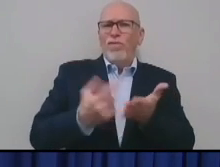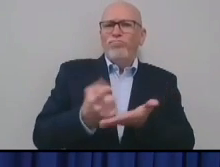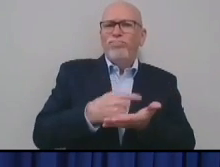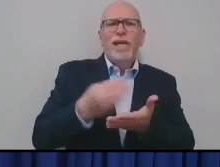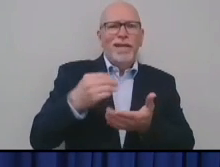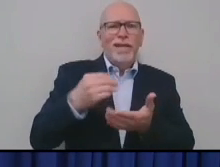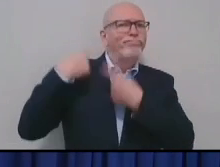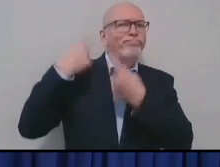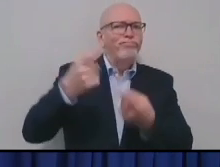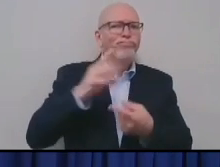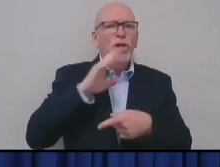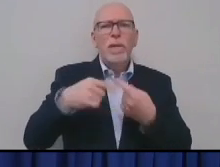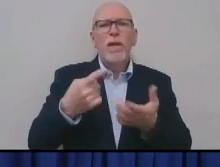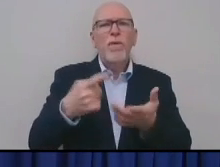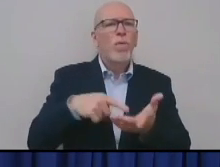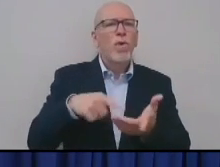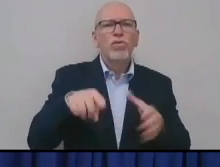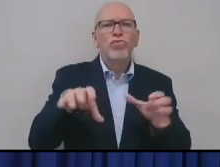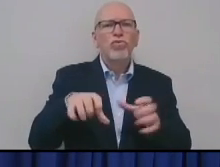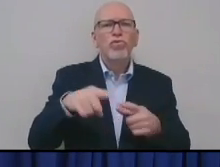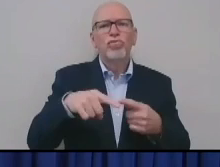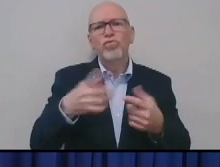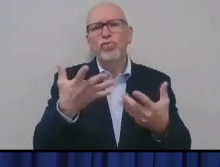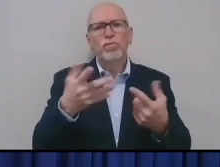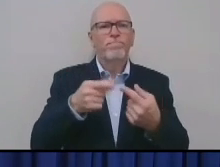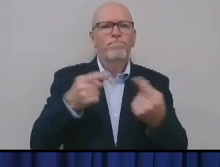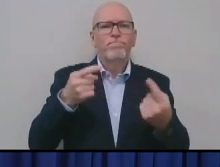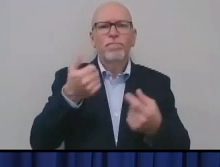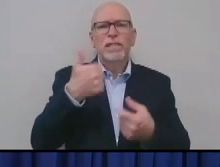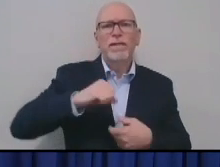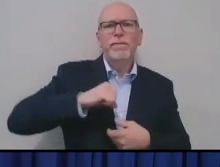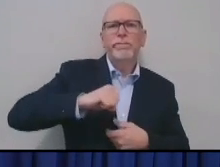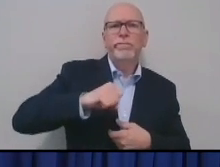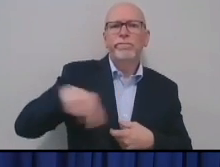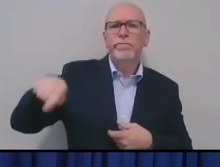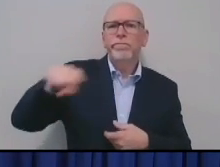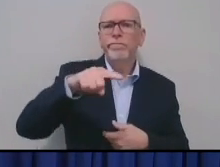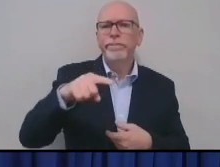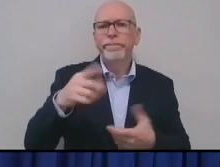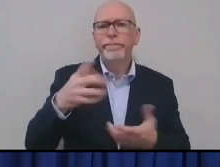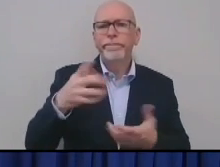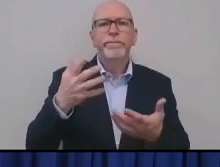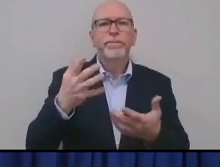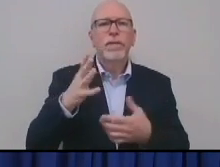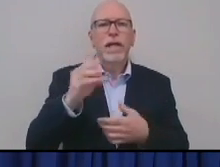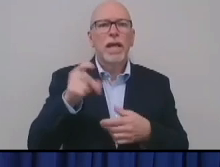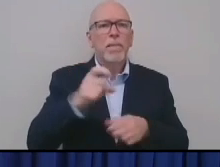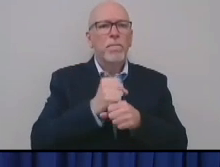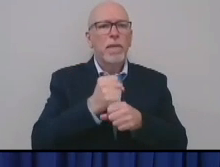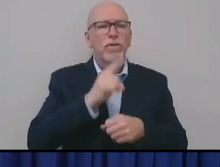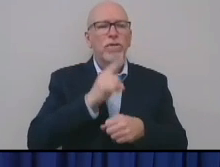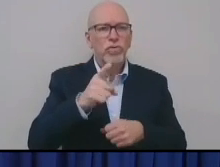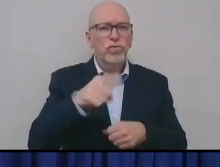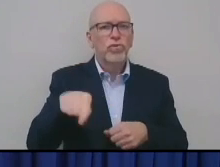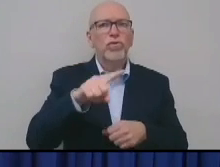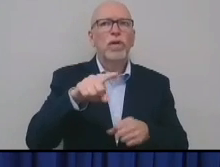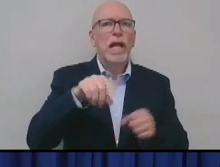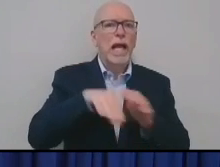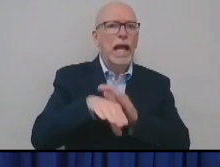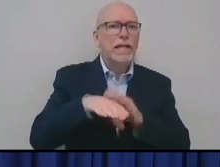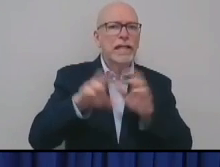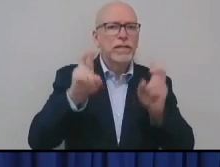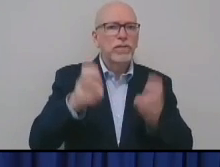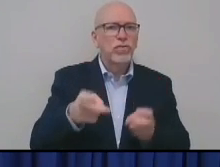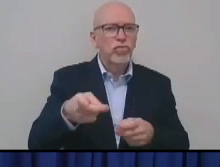about what you're doing to kind of counter any vaccine hesitancy that might still exist, as well as making sure that those access issues have been addressed,